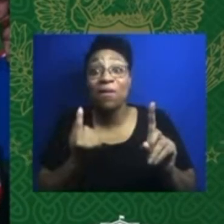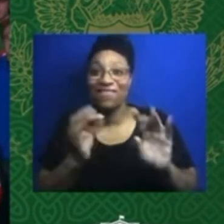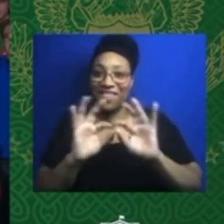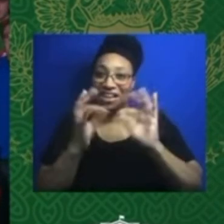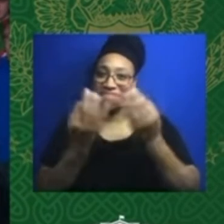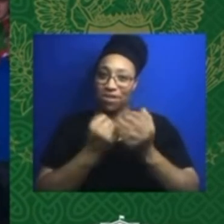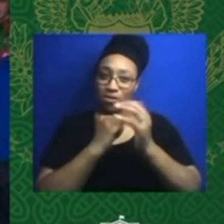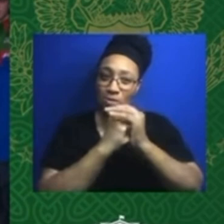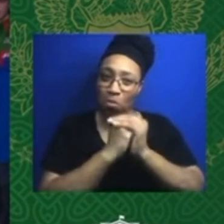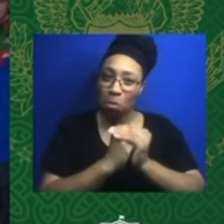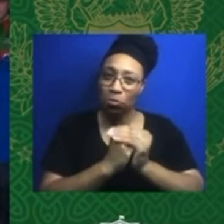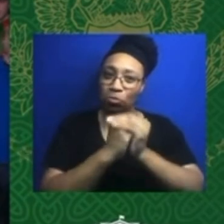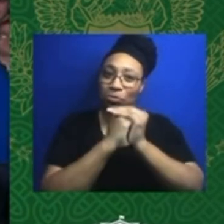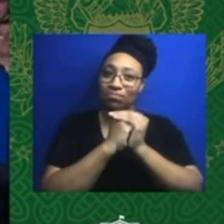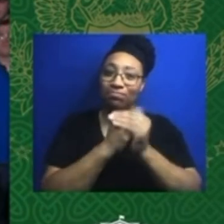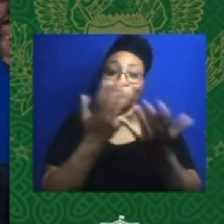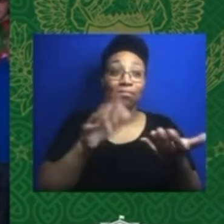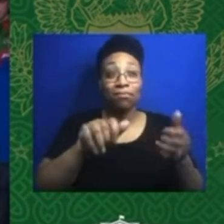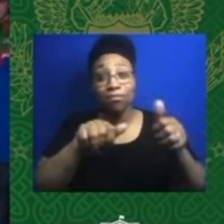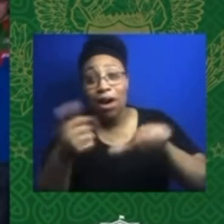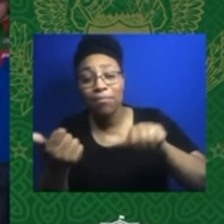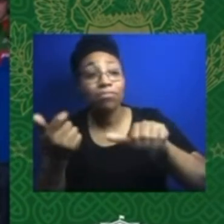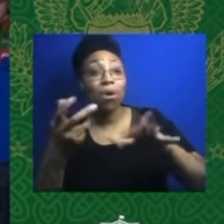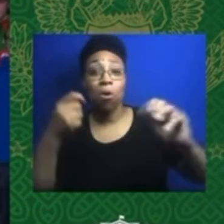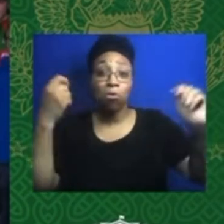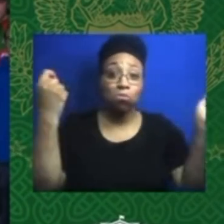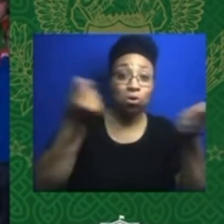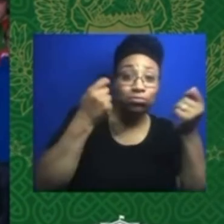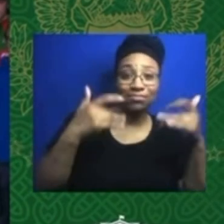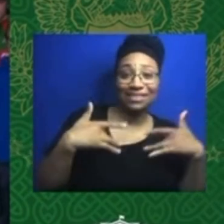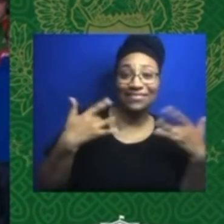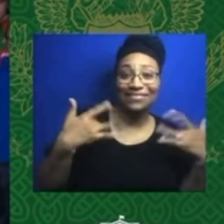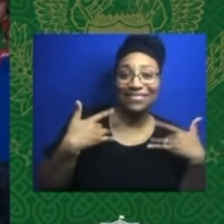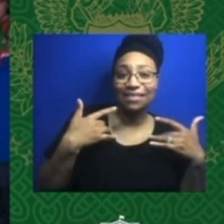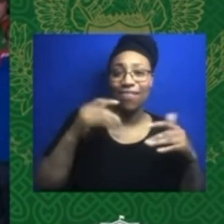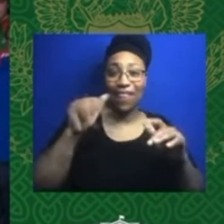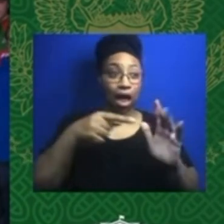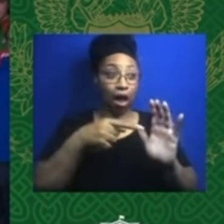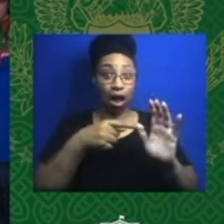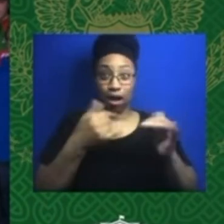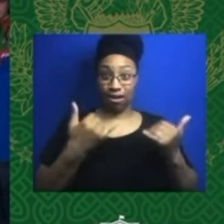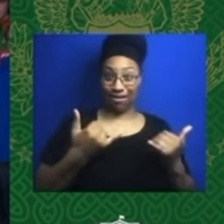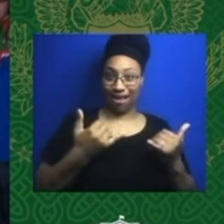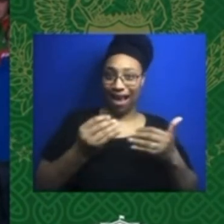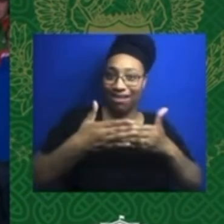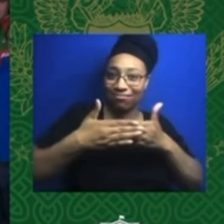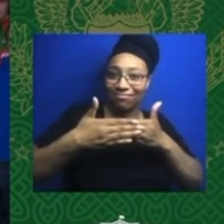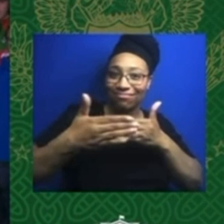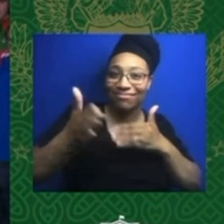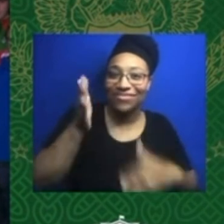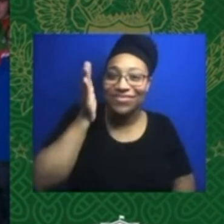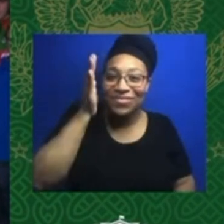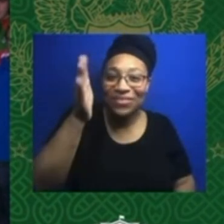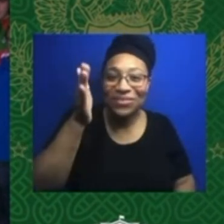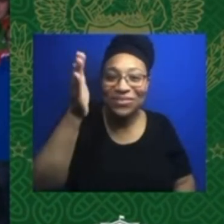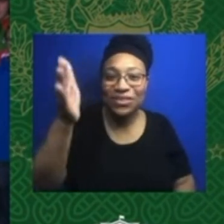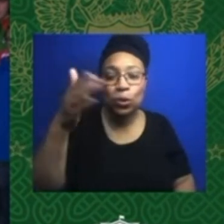ideology. Pope St. John Paul II was there in 1979 to mark the centenary of the Virgin Mary's appearance